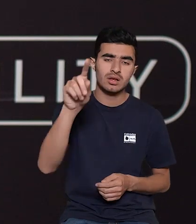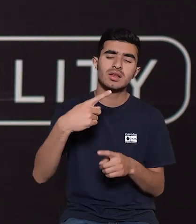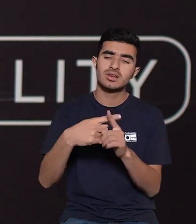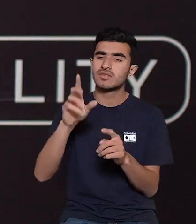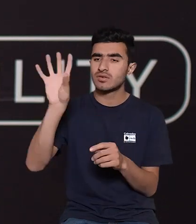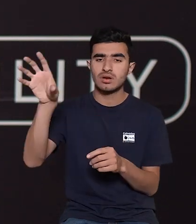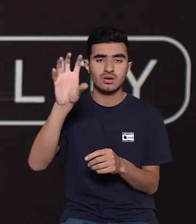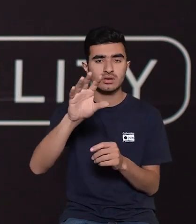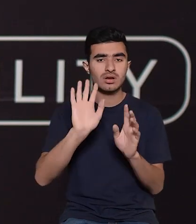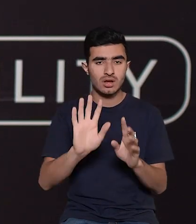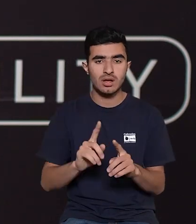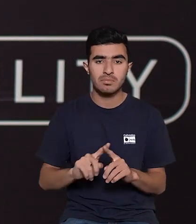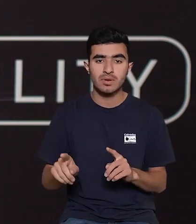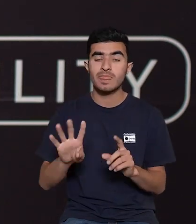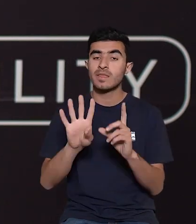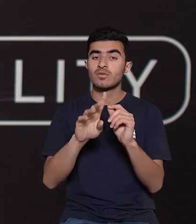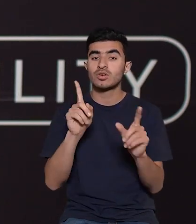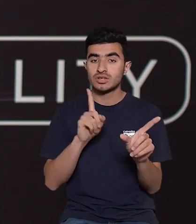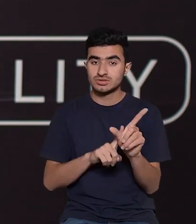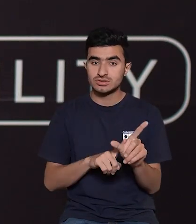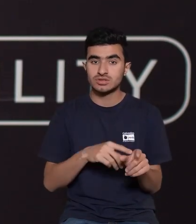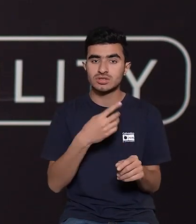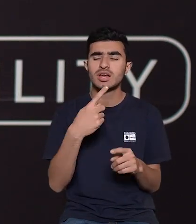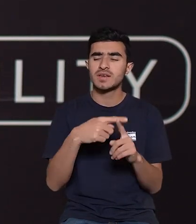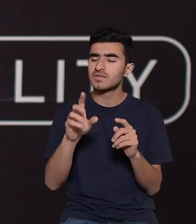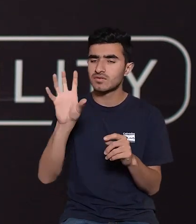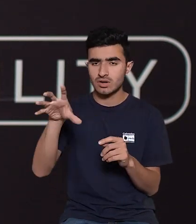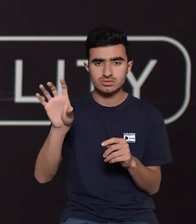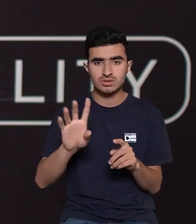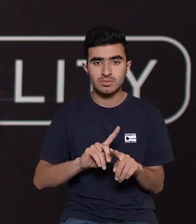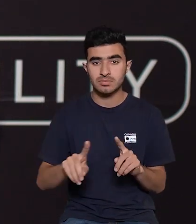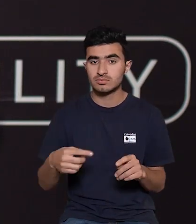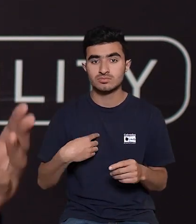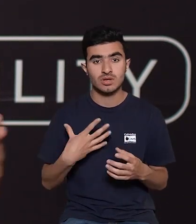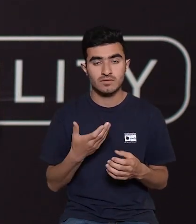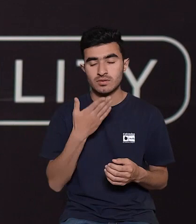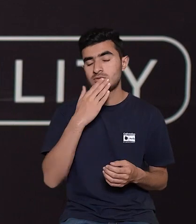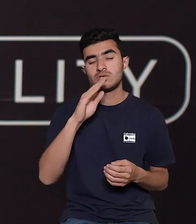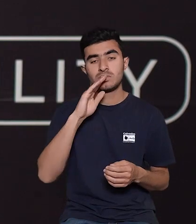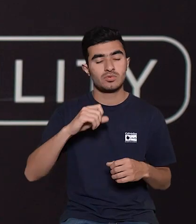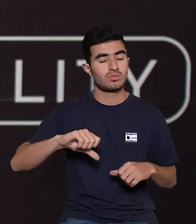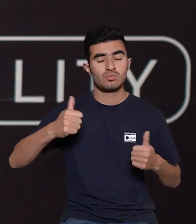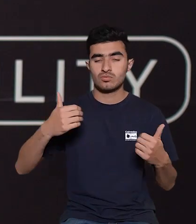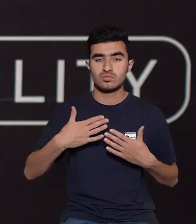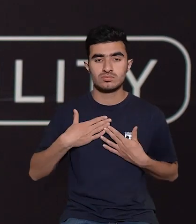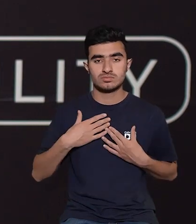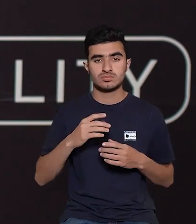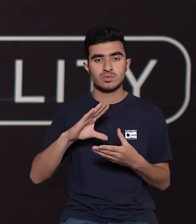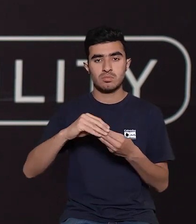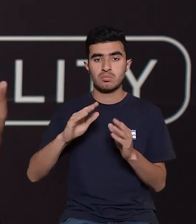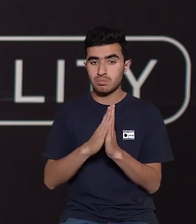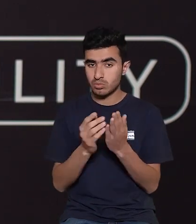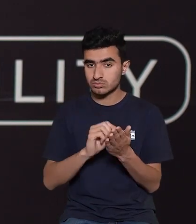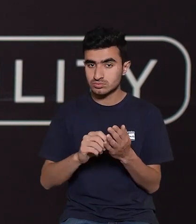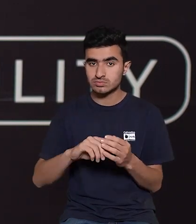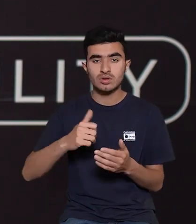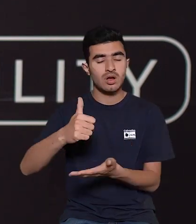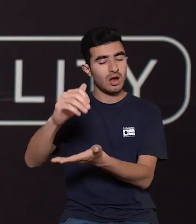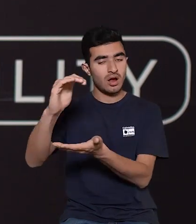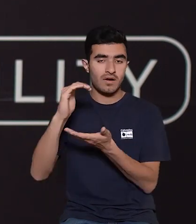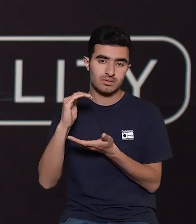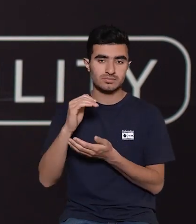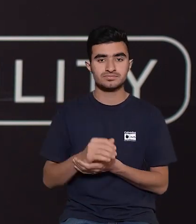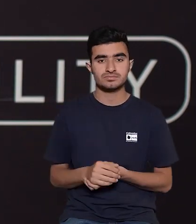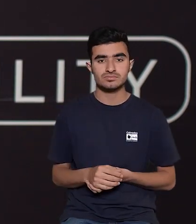Malaysia. Before that, every award for 40 years was given only to books published in Anglophone countries. So we have, alhamdulillah, that